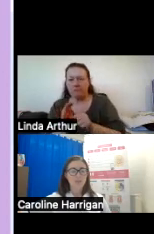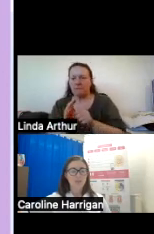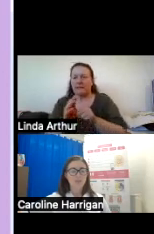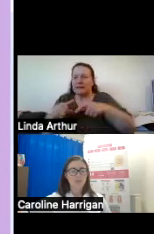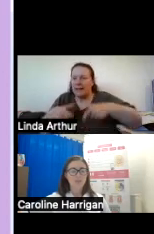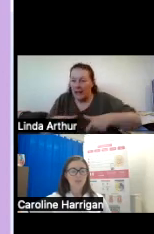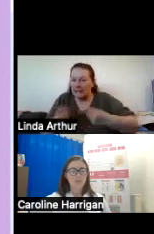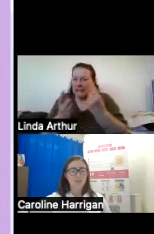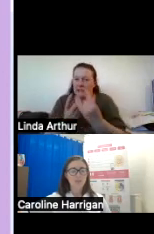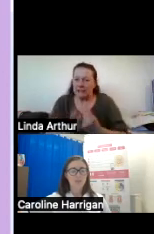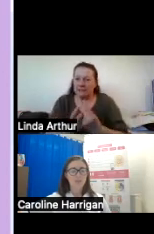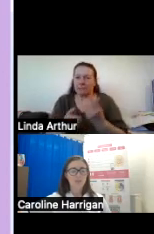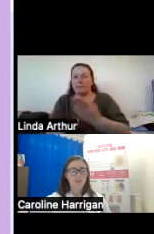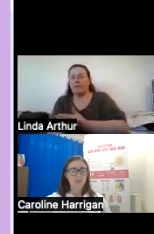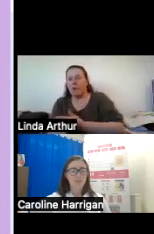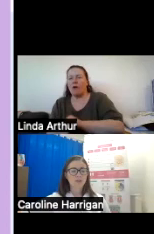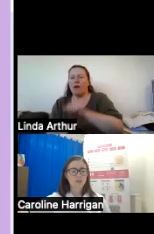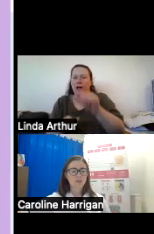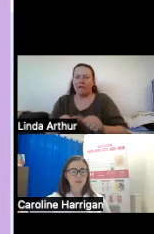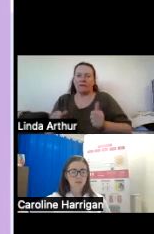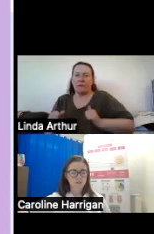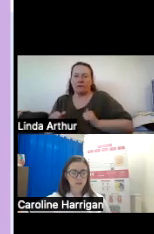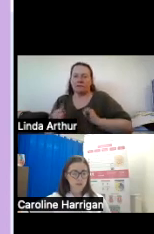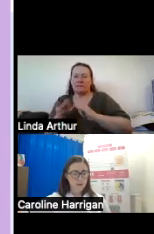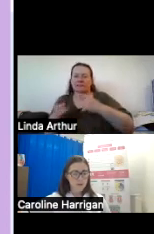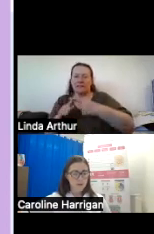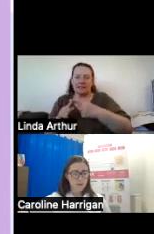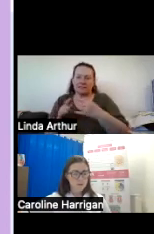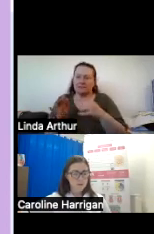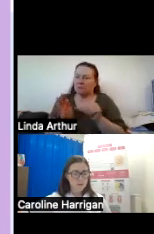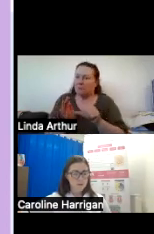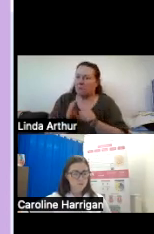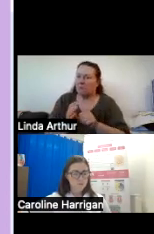gynecological issues, antenatal, postnatal, and sexual dysfunction.